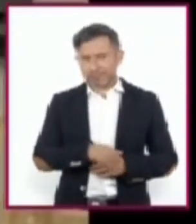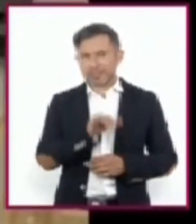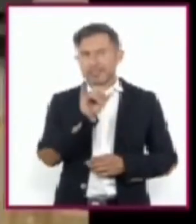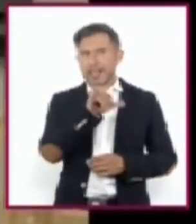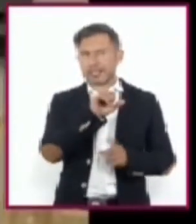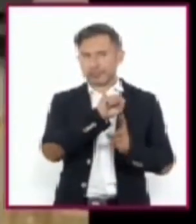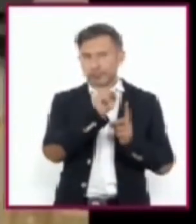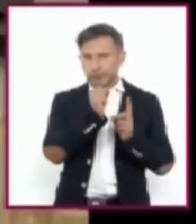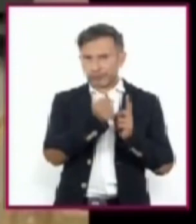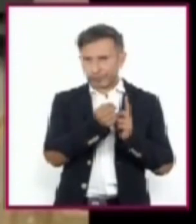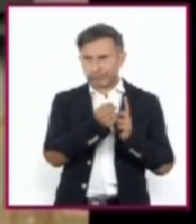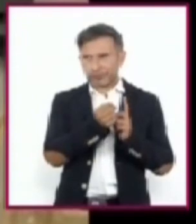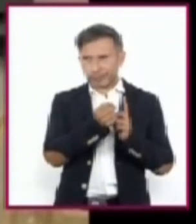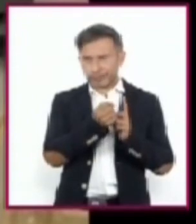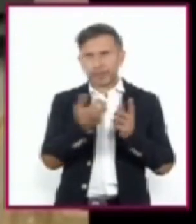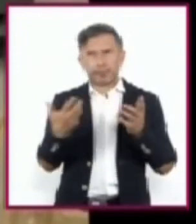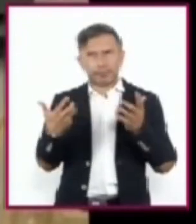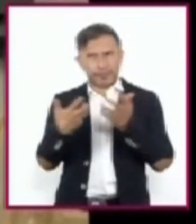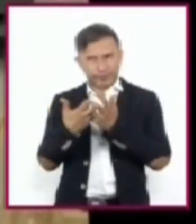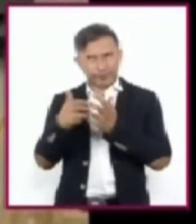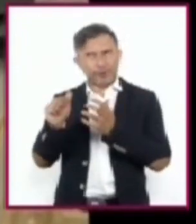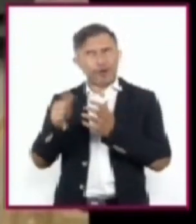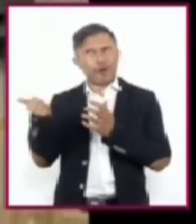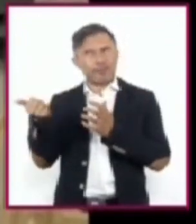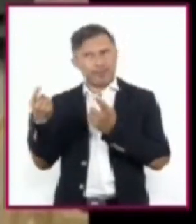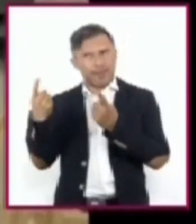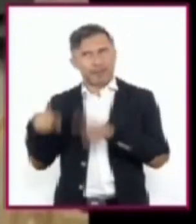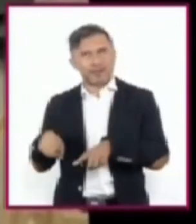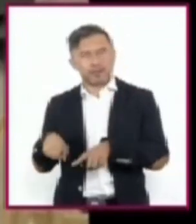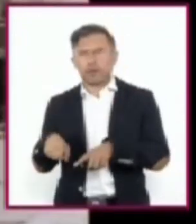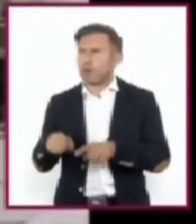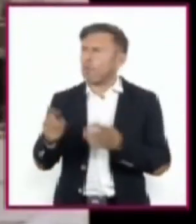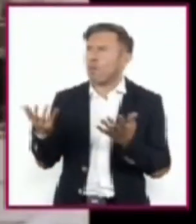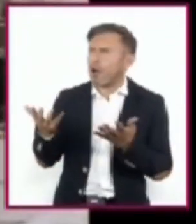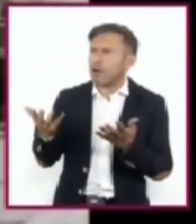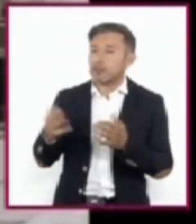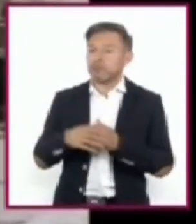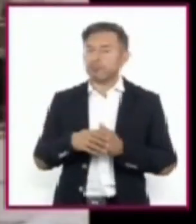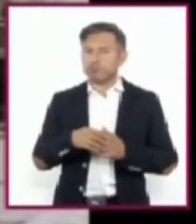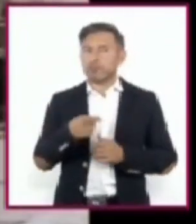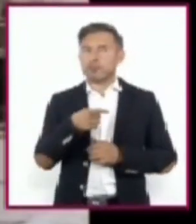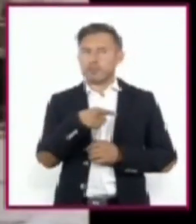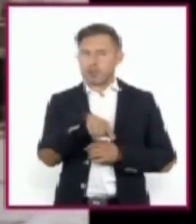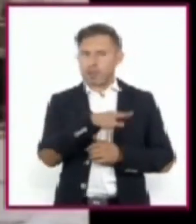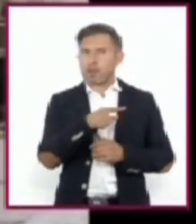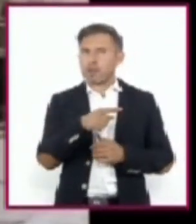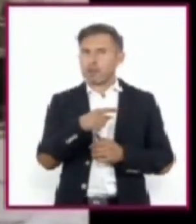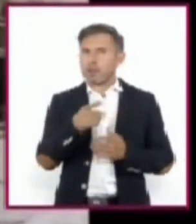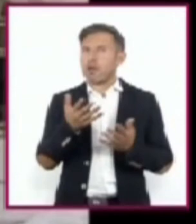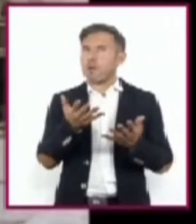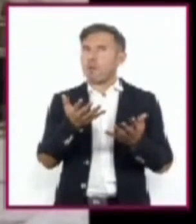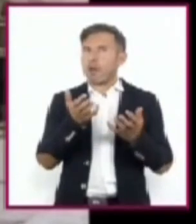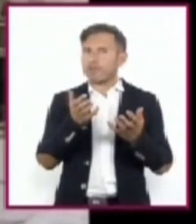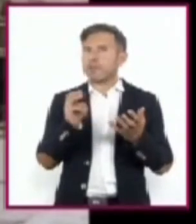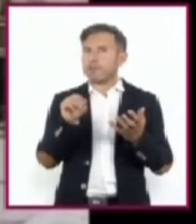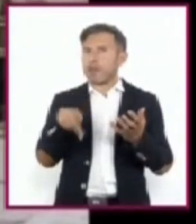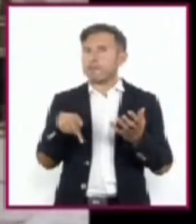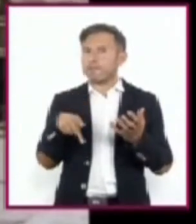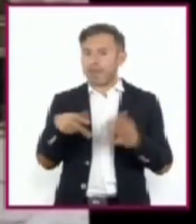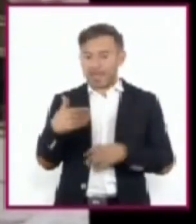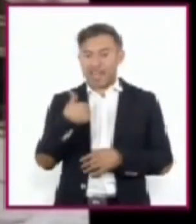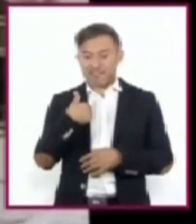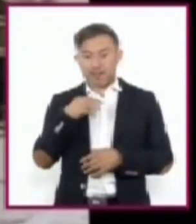explanation. Mm-hmm. What is it, honey? They want the map. I have the map, and the